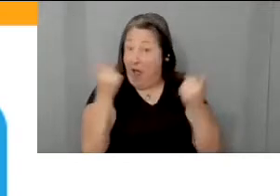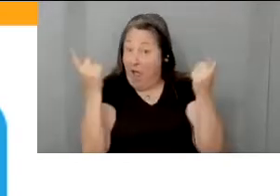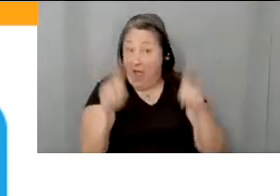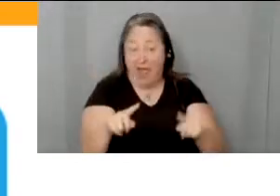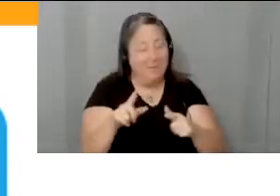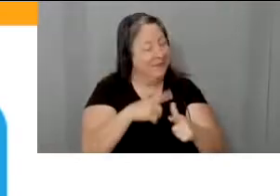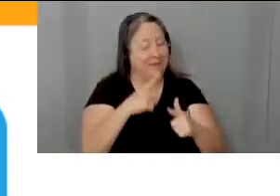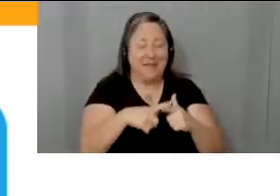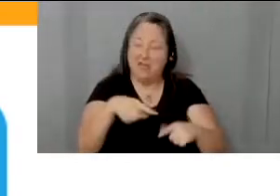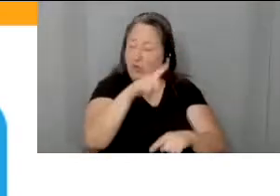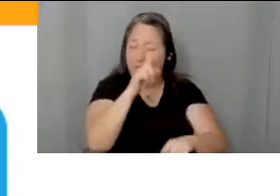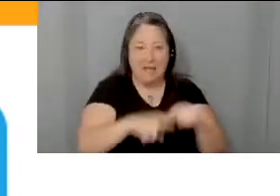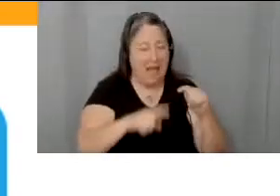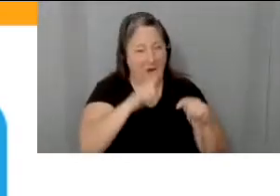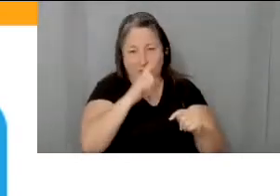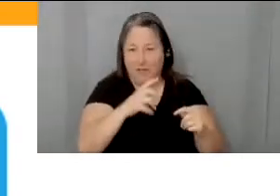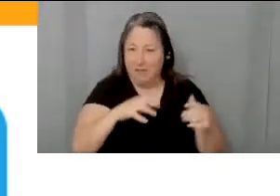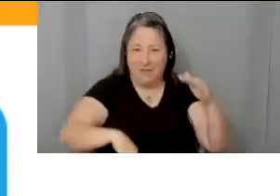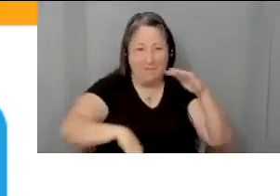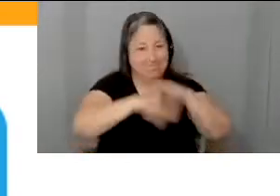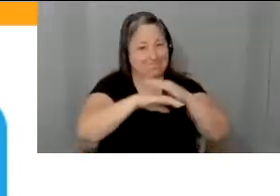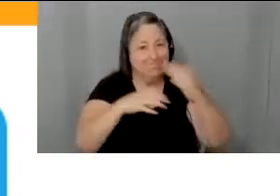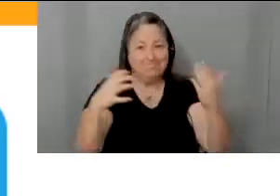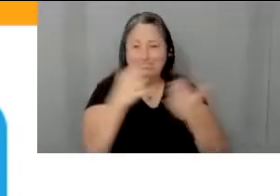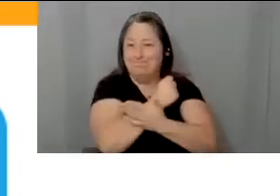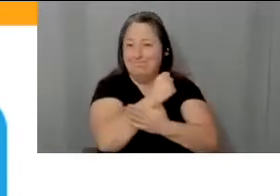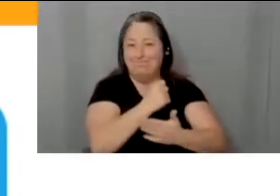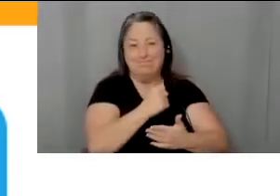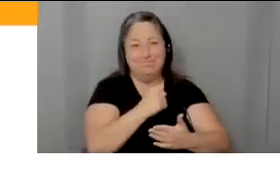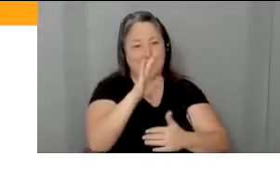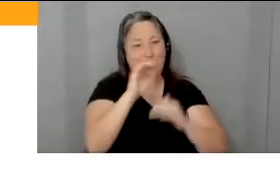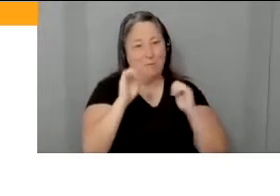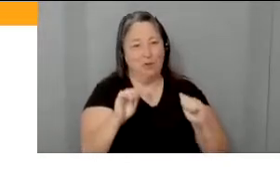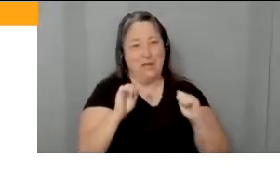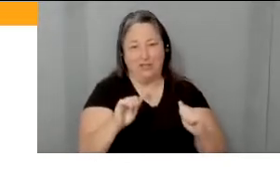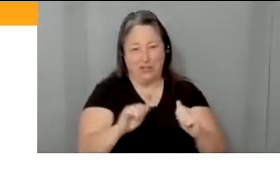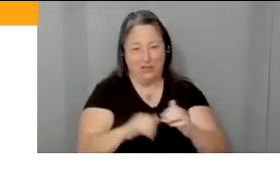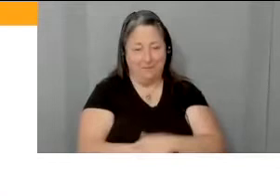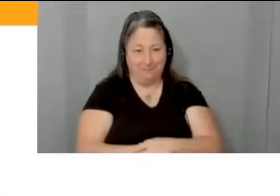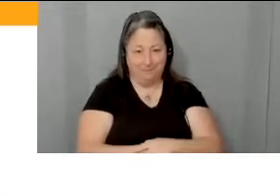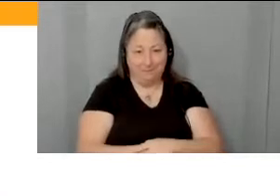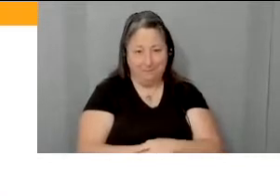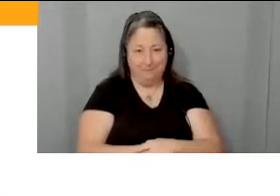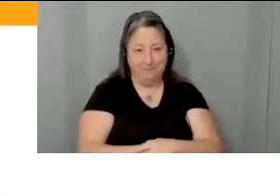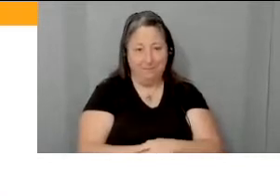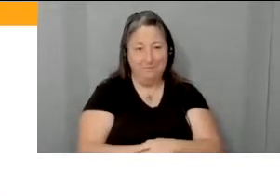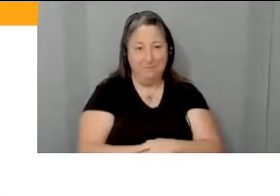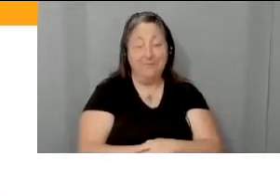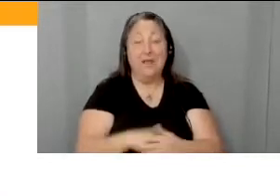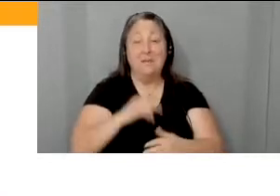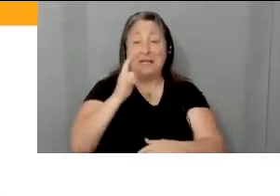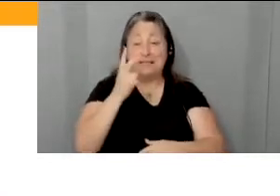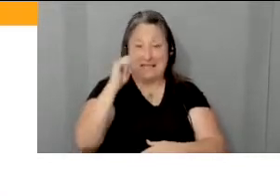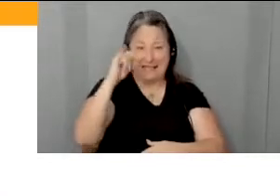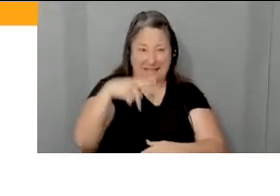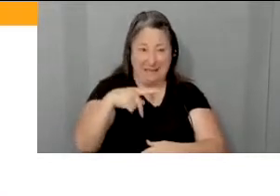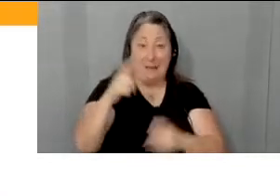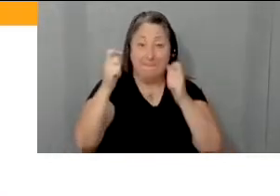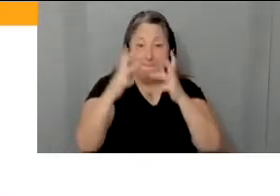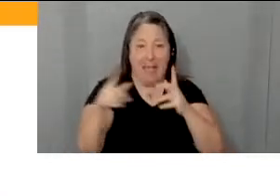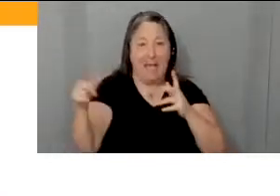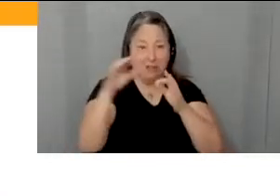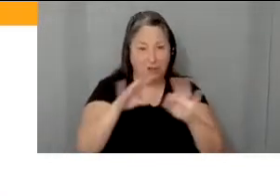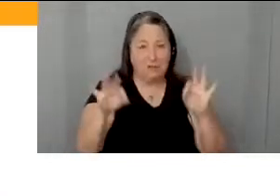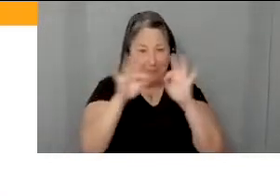to maximize your potential. Next slide, please. So my second tip to you all is managers matter. Really,